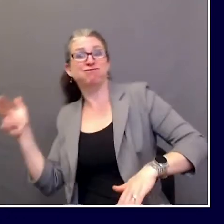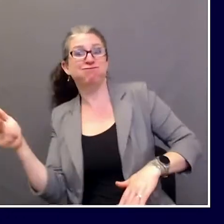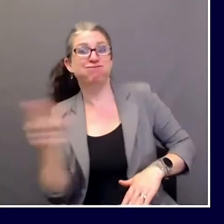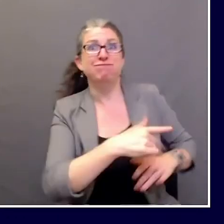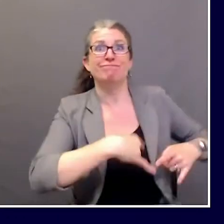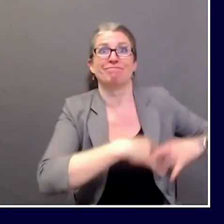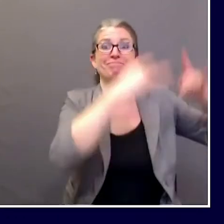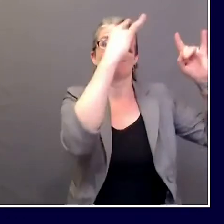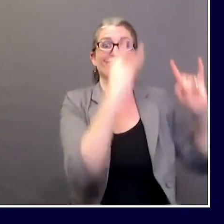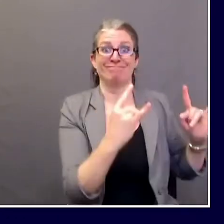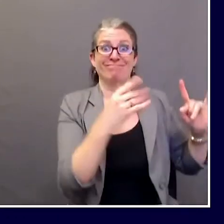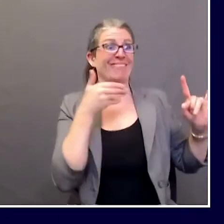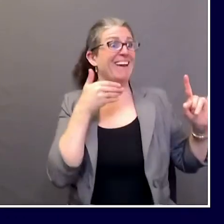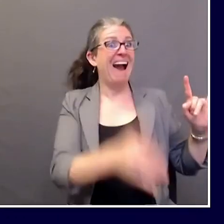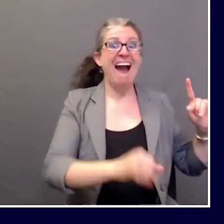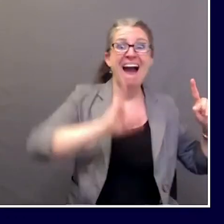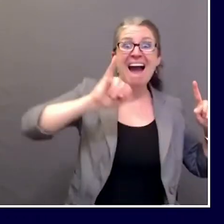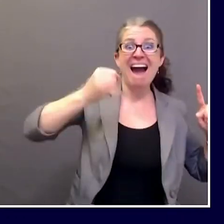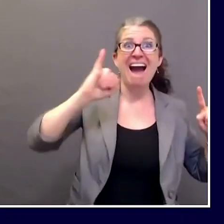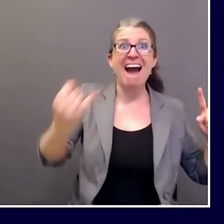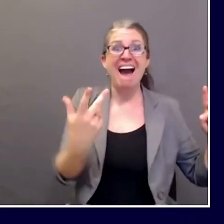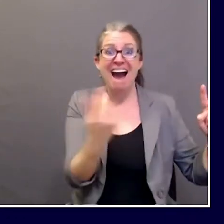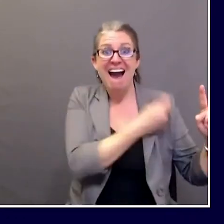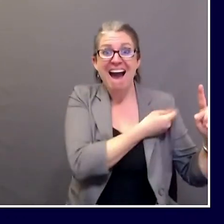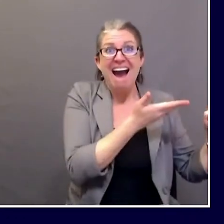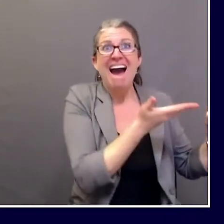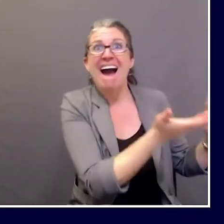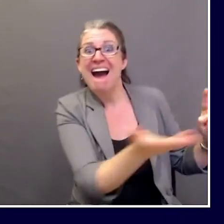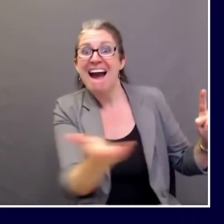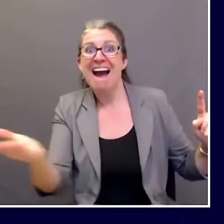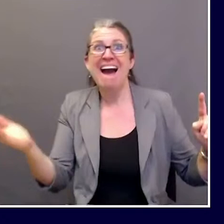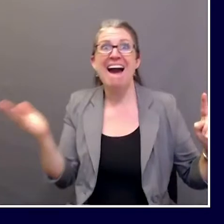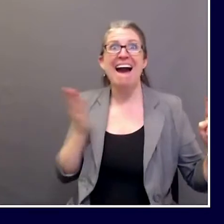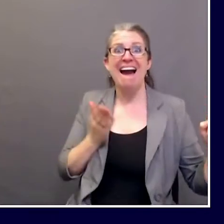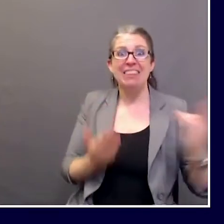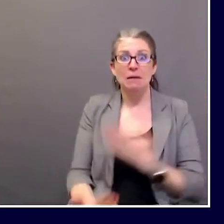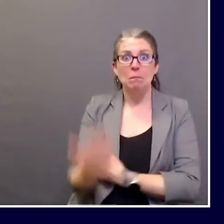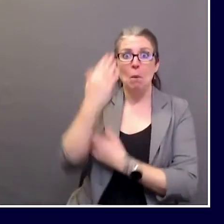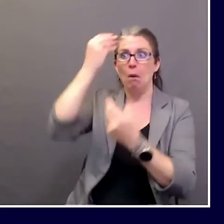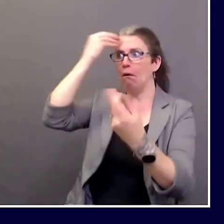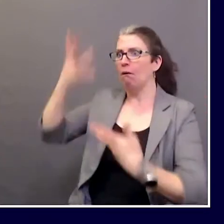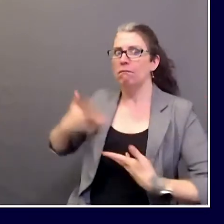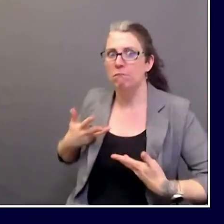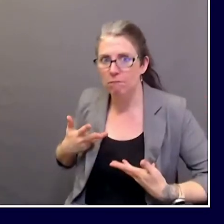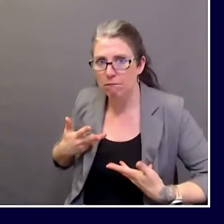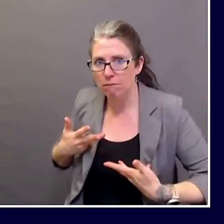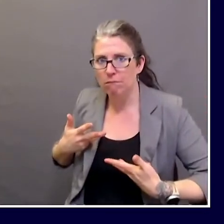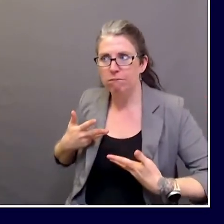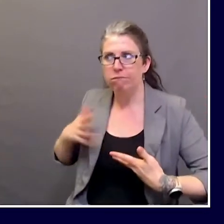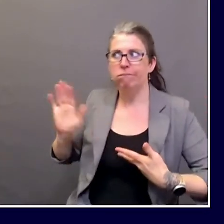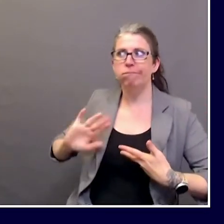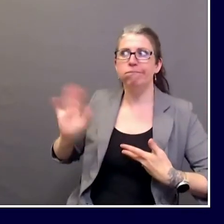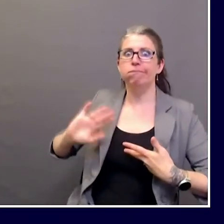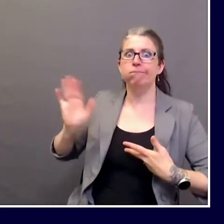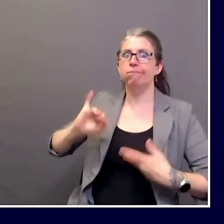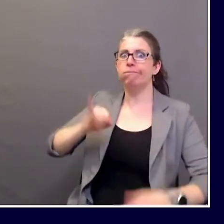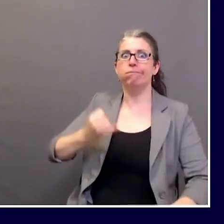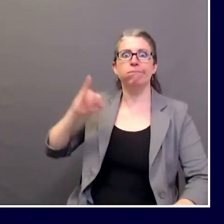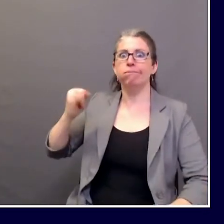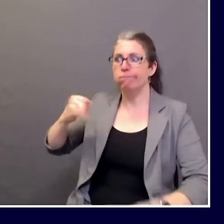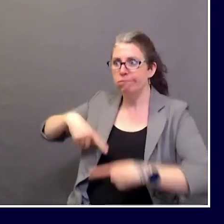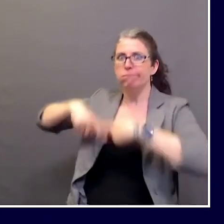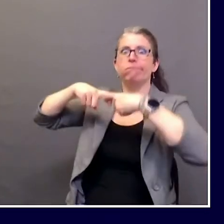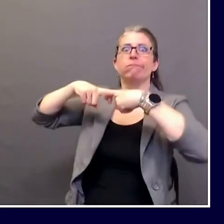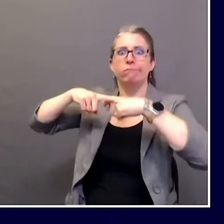to pause the use of the J&J vaccine. This meant that we had to cancel the appointments for this morning at the